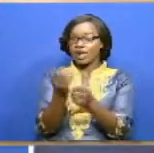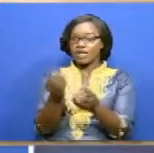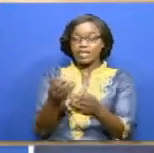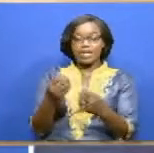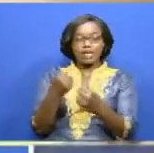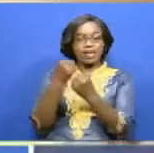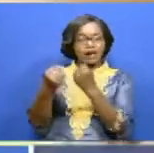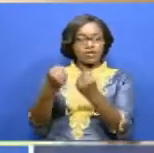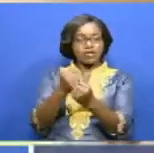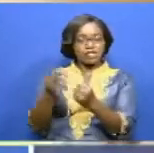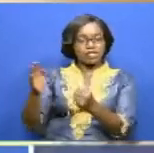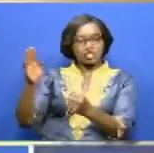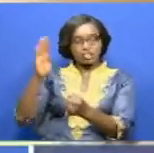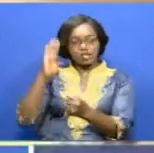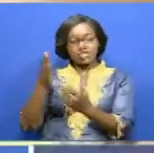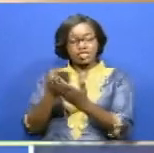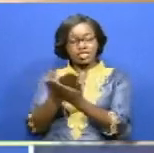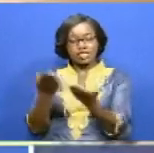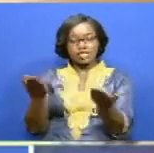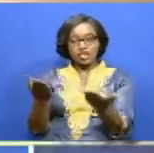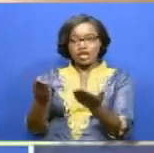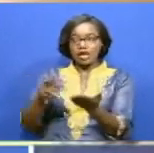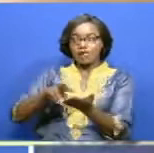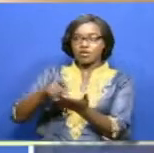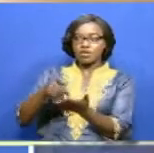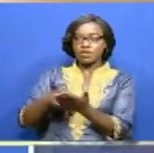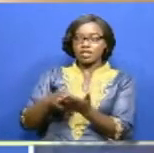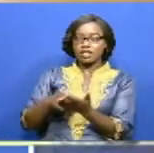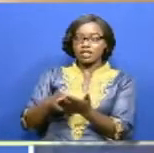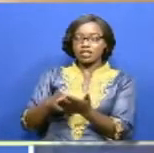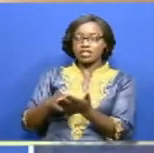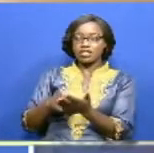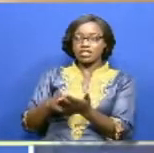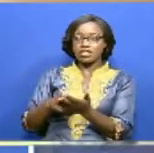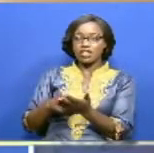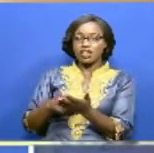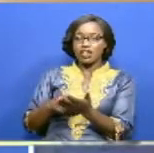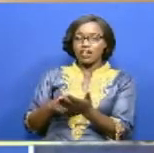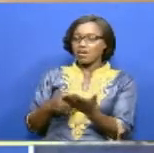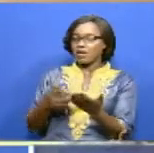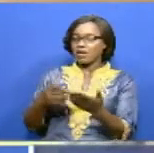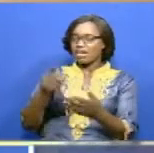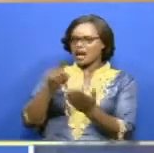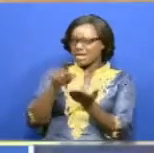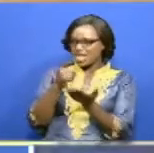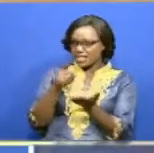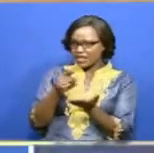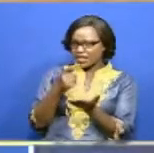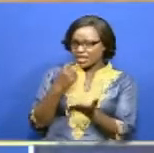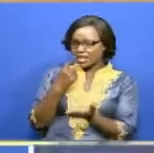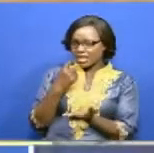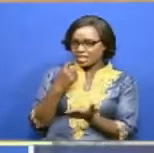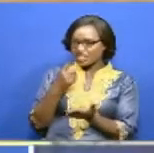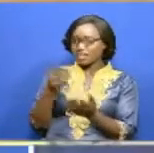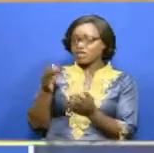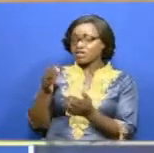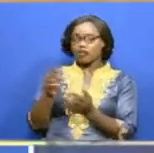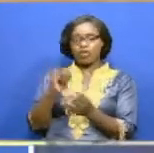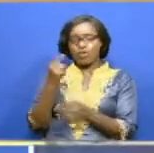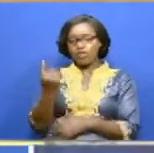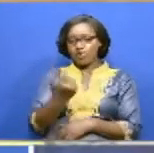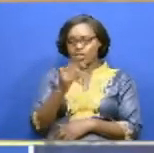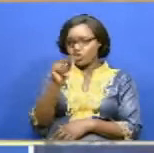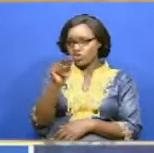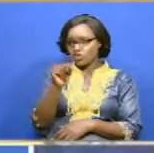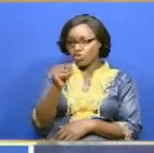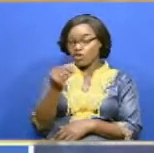in the region. It is a project that is not entirely rice. It is both food security and wealth creation project, where on